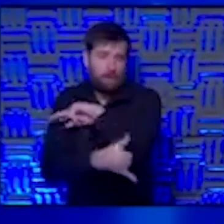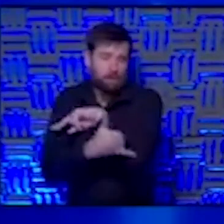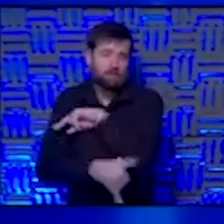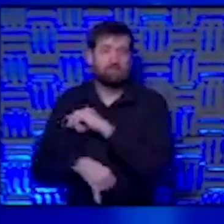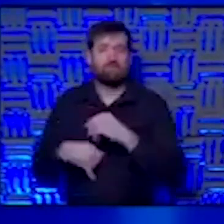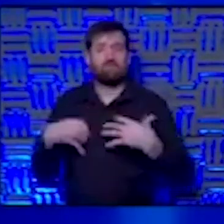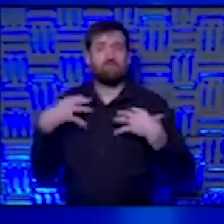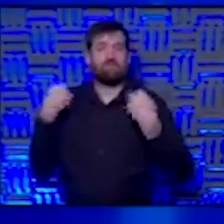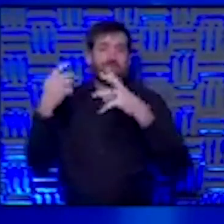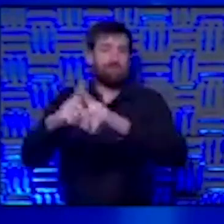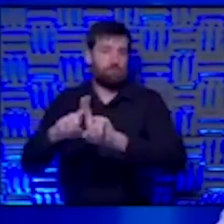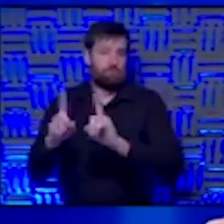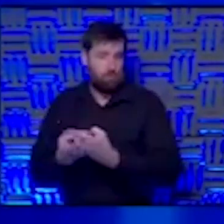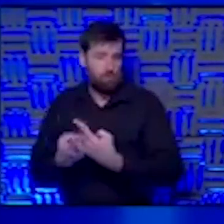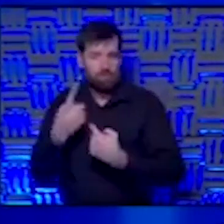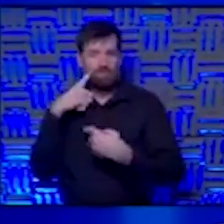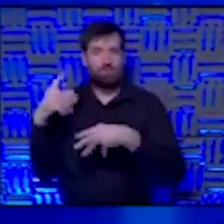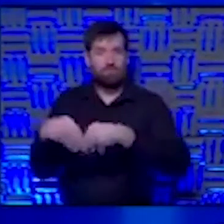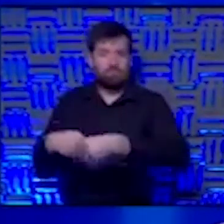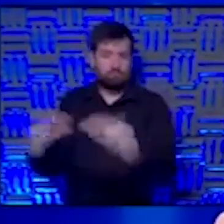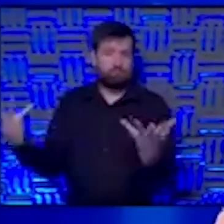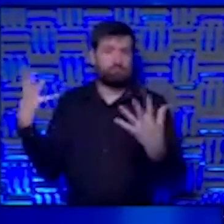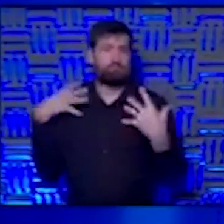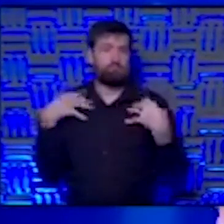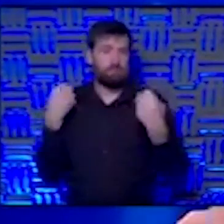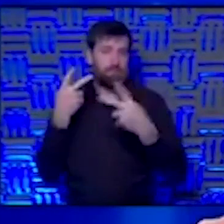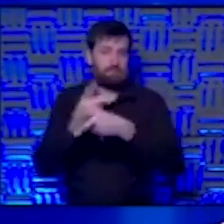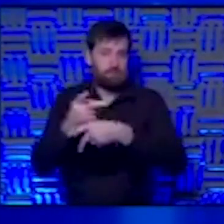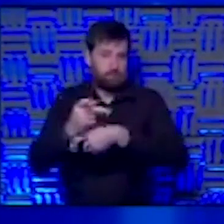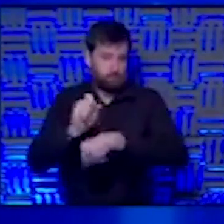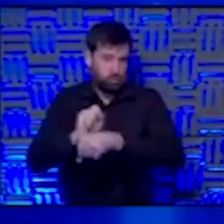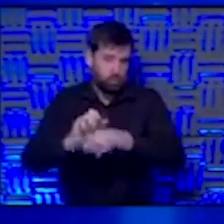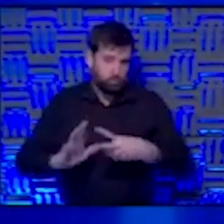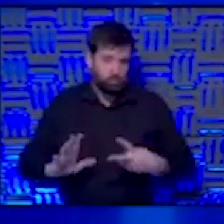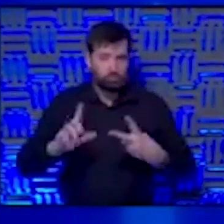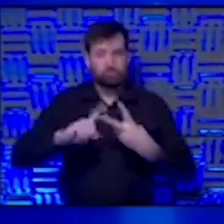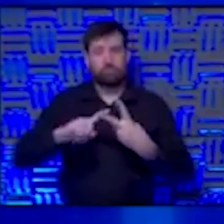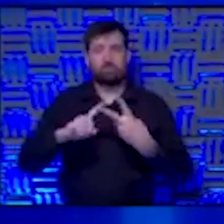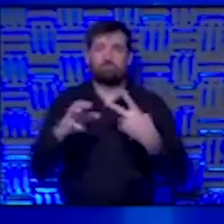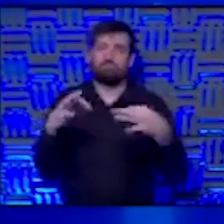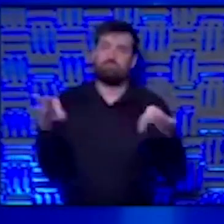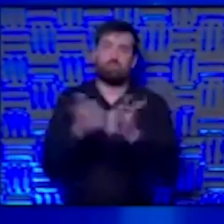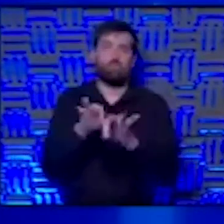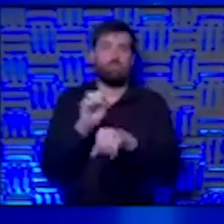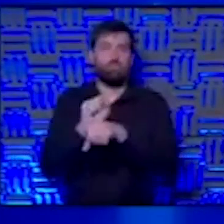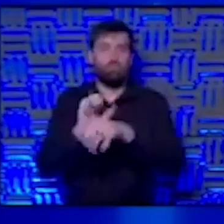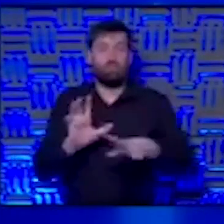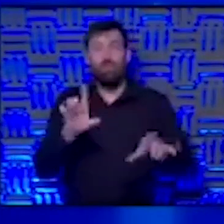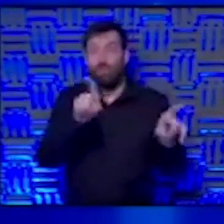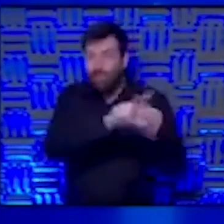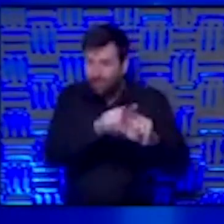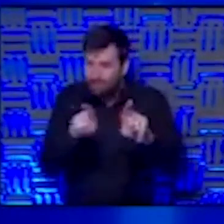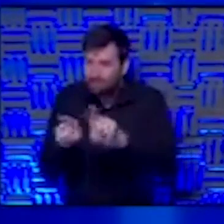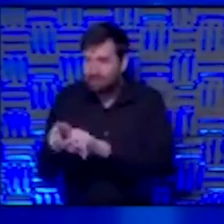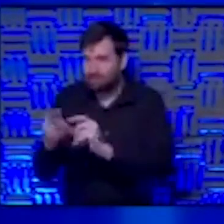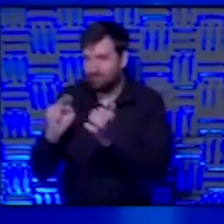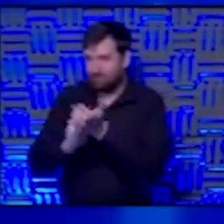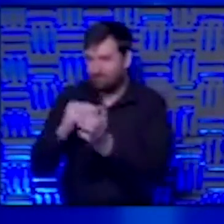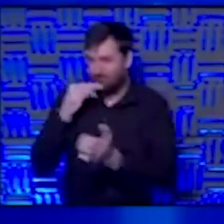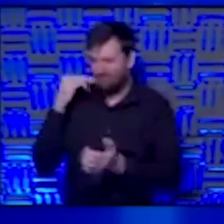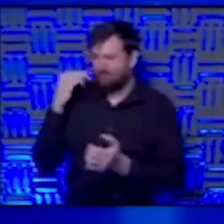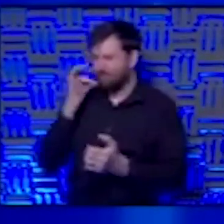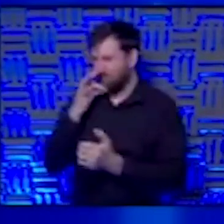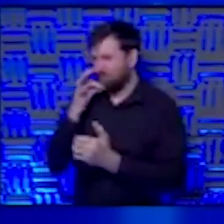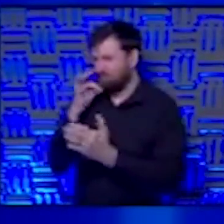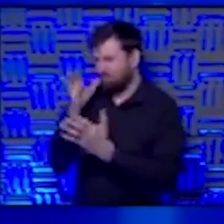centers, county health departments for distribution to healthcare workers and other essential personnel, and to nursing homes. We're going to turn to that in just a